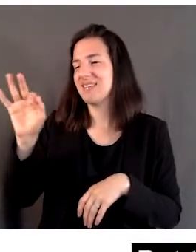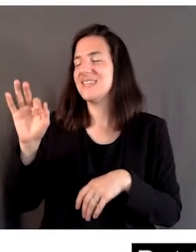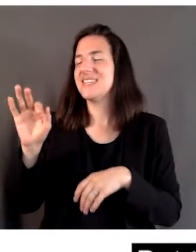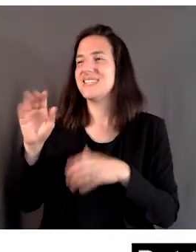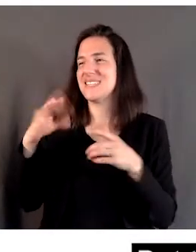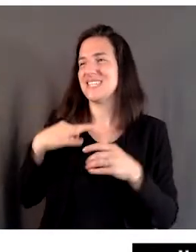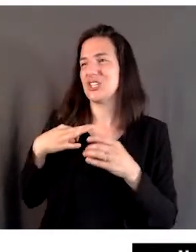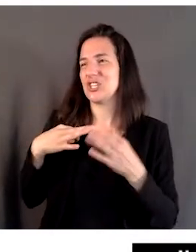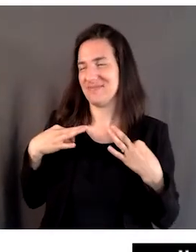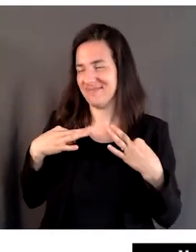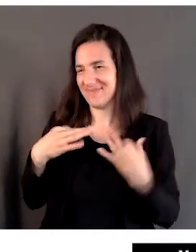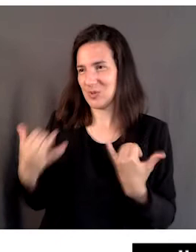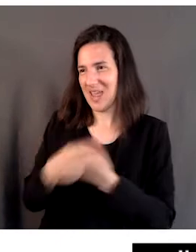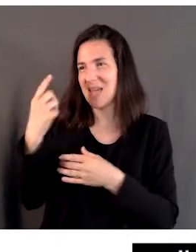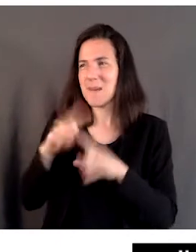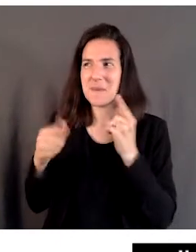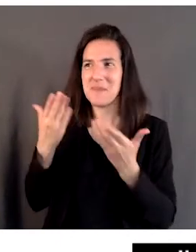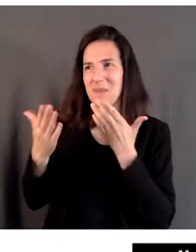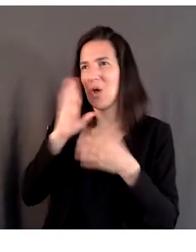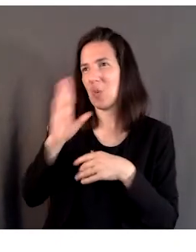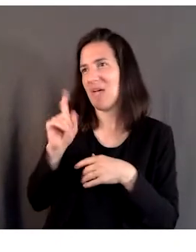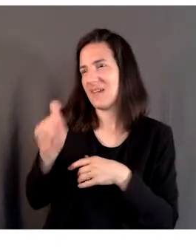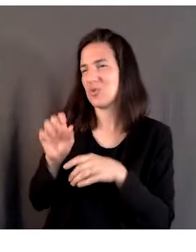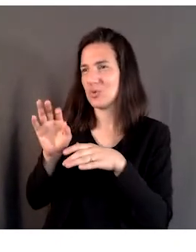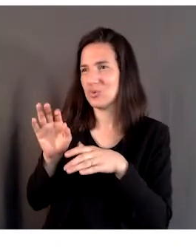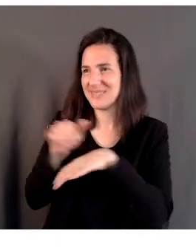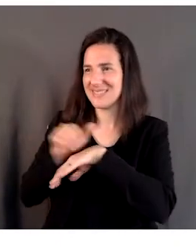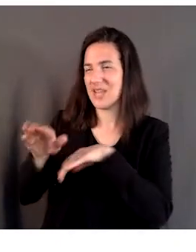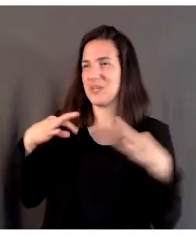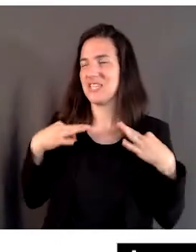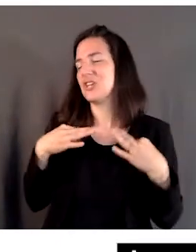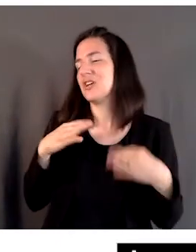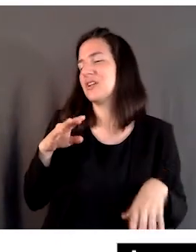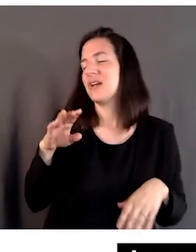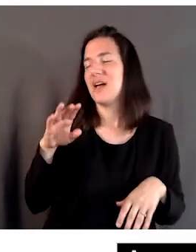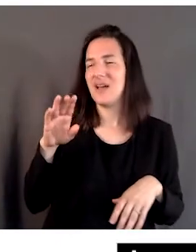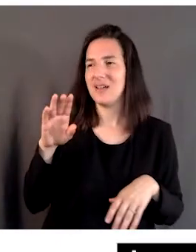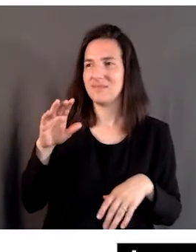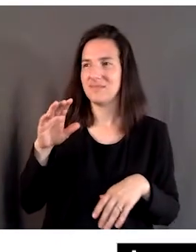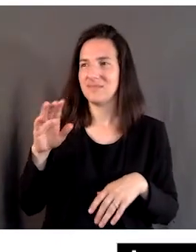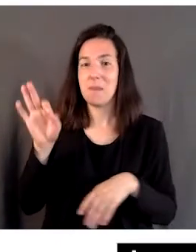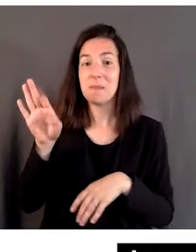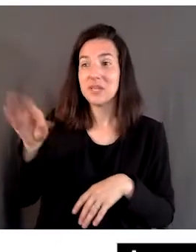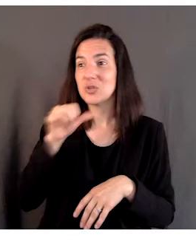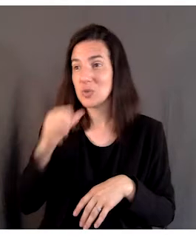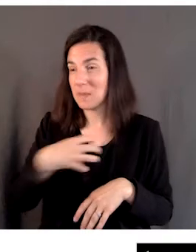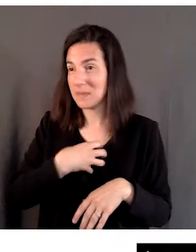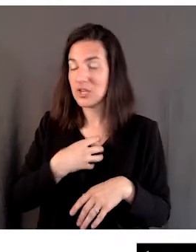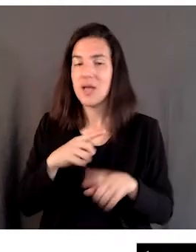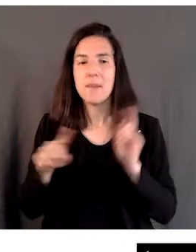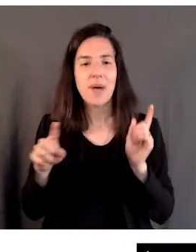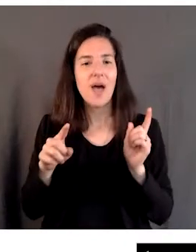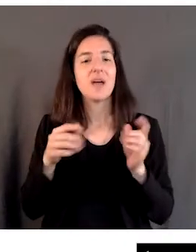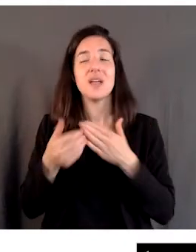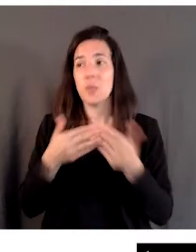because as well as I do. The Blue Nose Ability Arts and Film Festival is happening during National Accessibility Week. And we think it's so important to